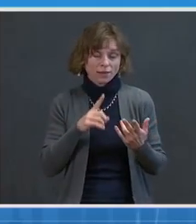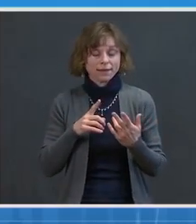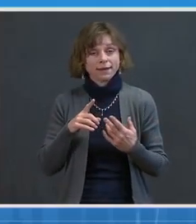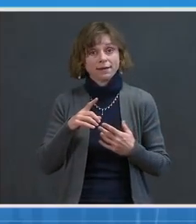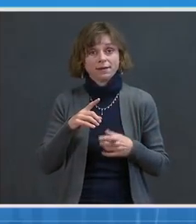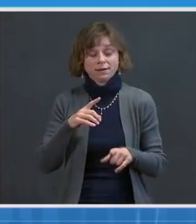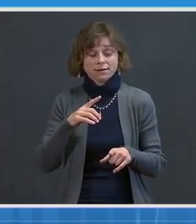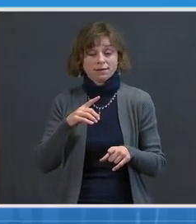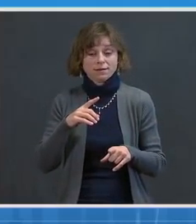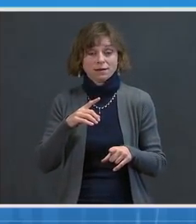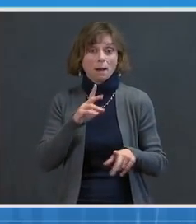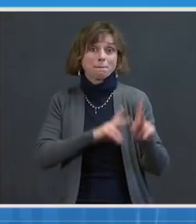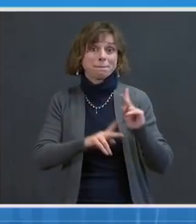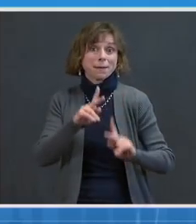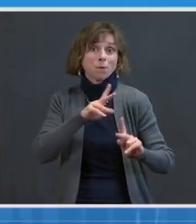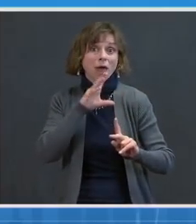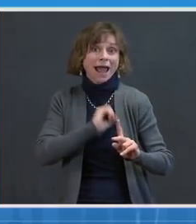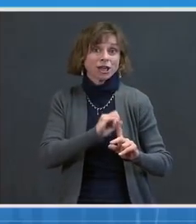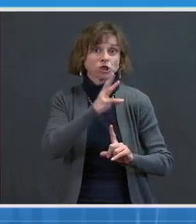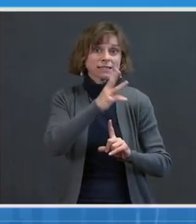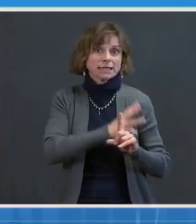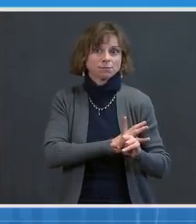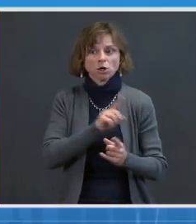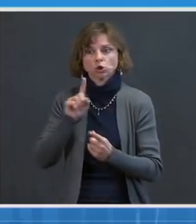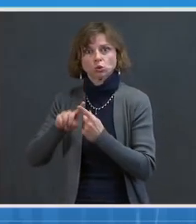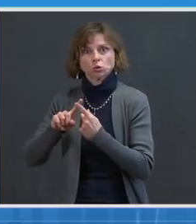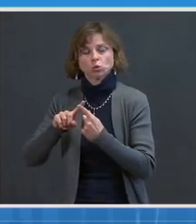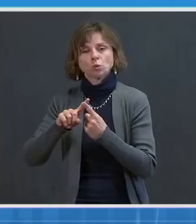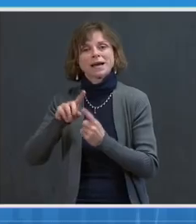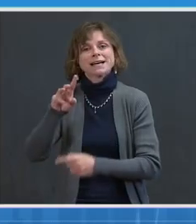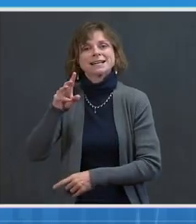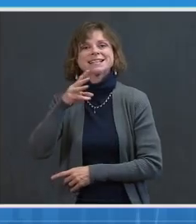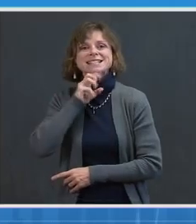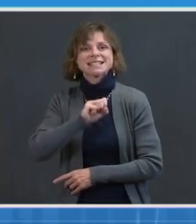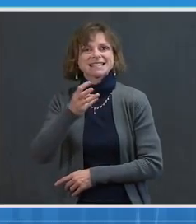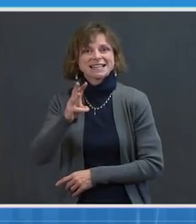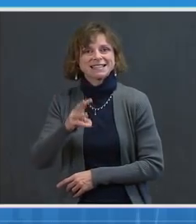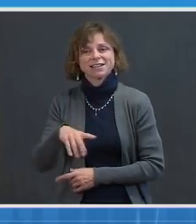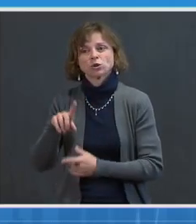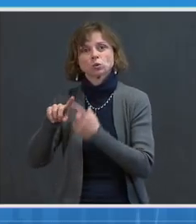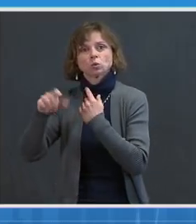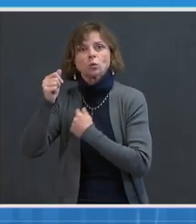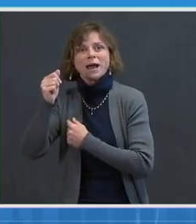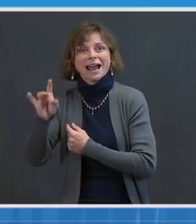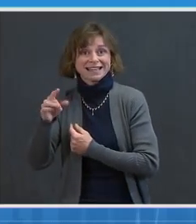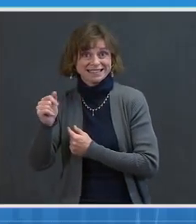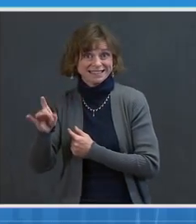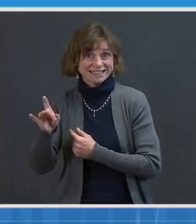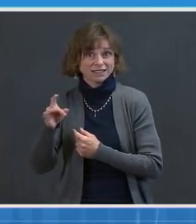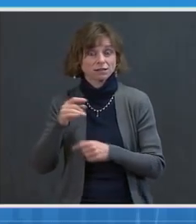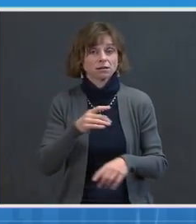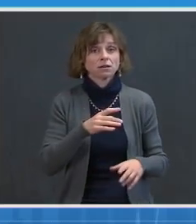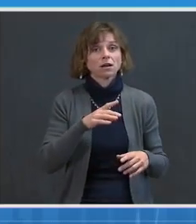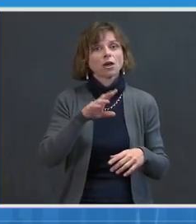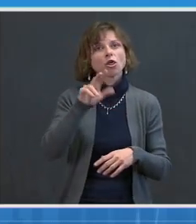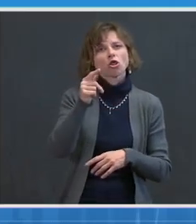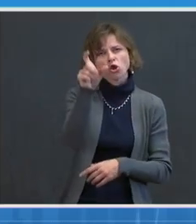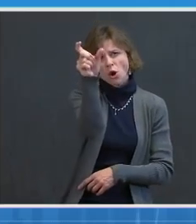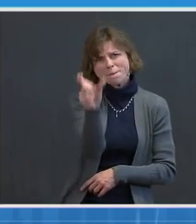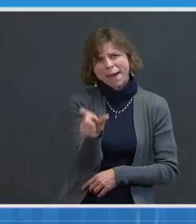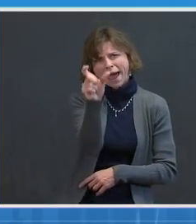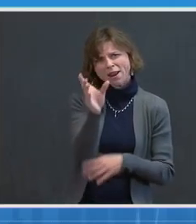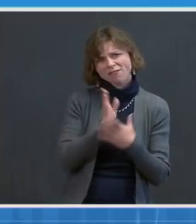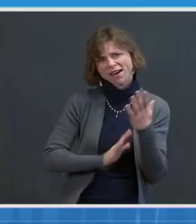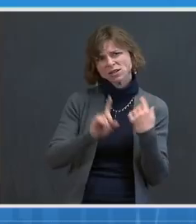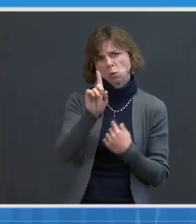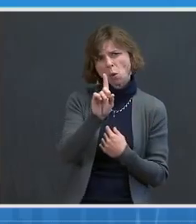6 months to 16 to 18. Also, in the third panel on phase 1C, we